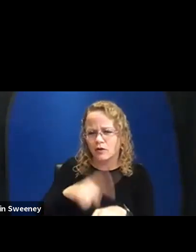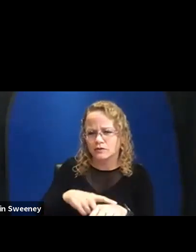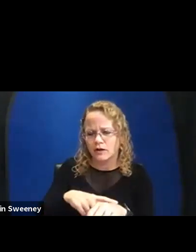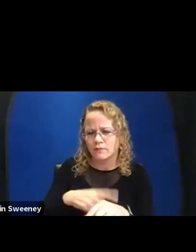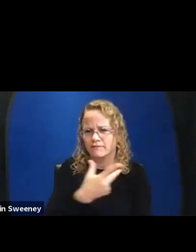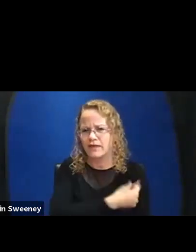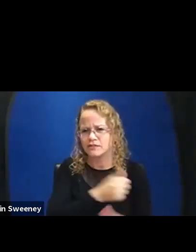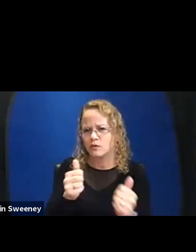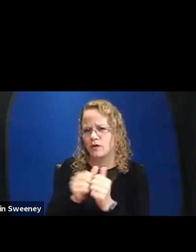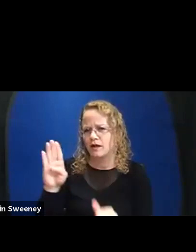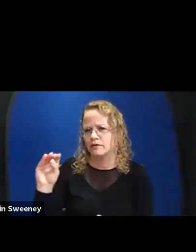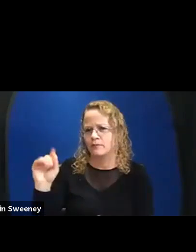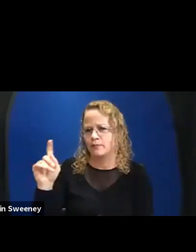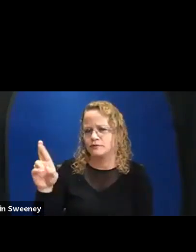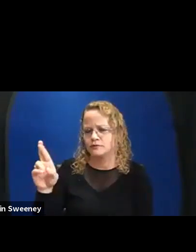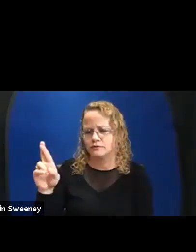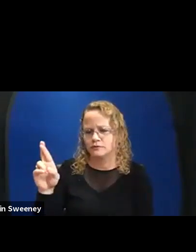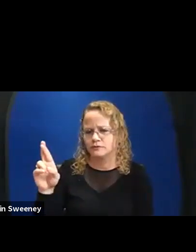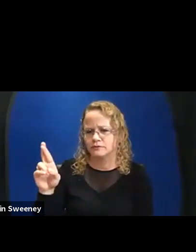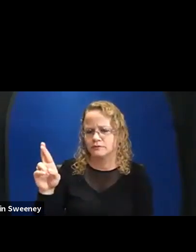with a booster? True or false?